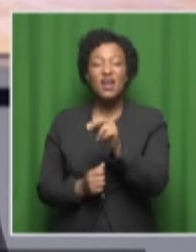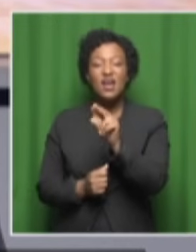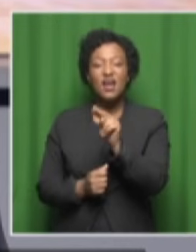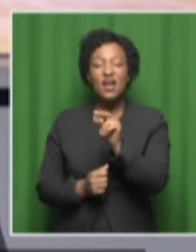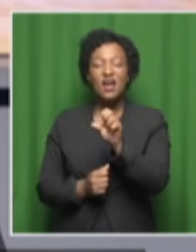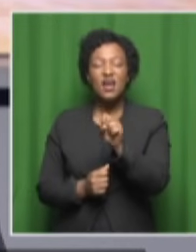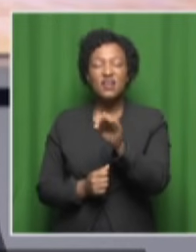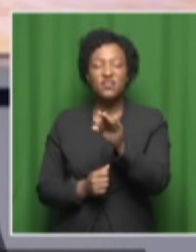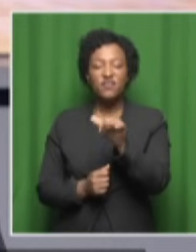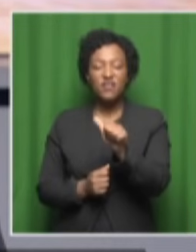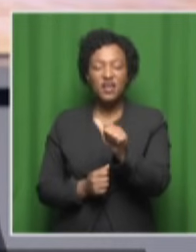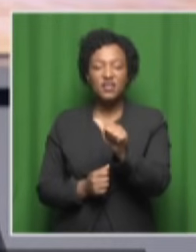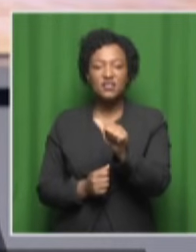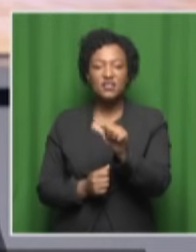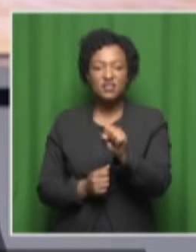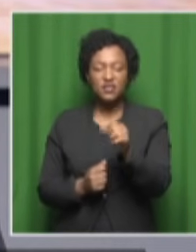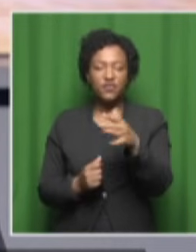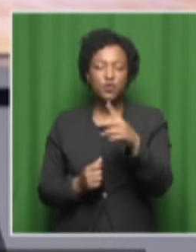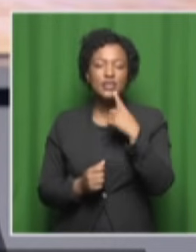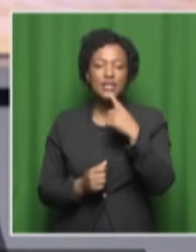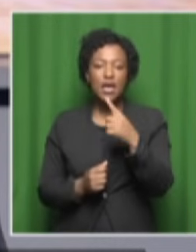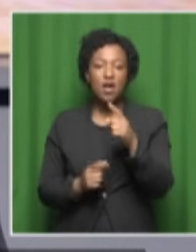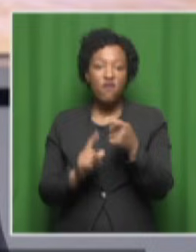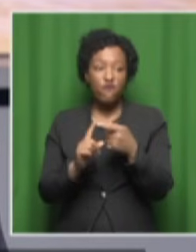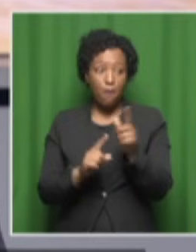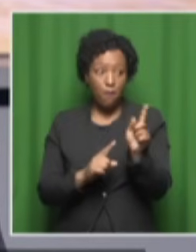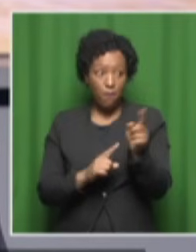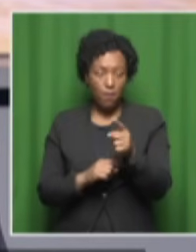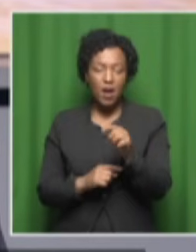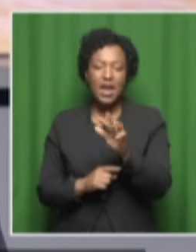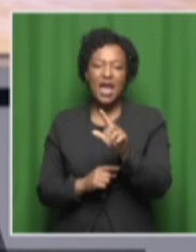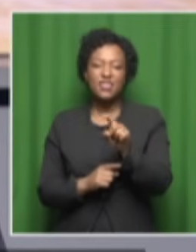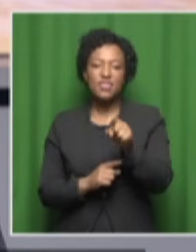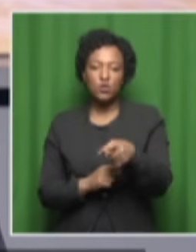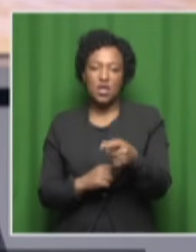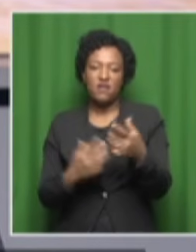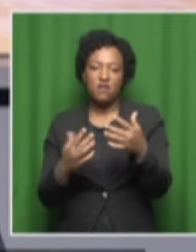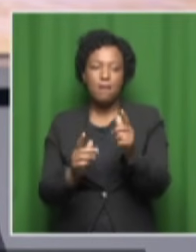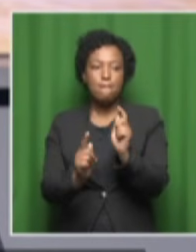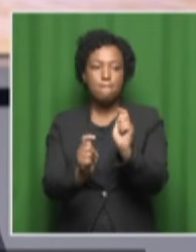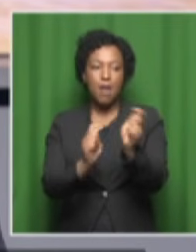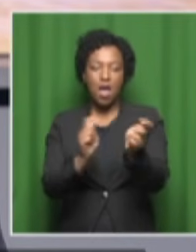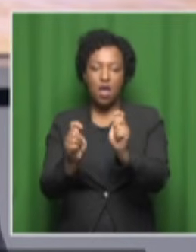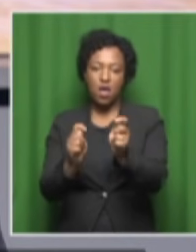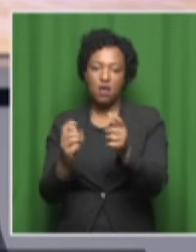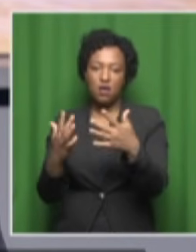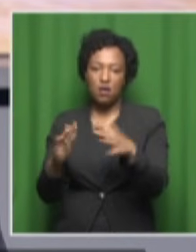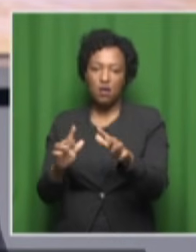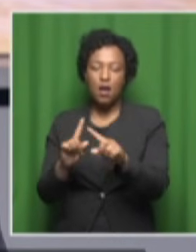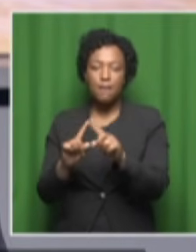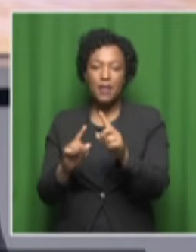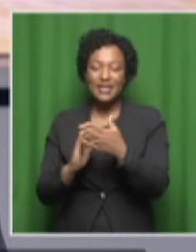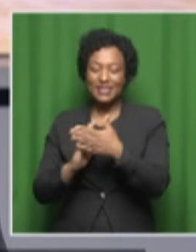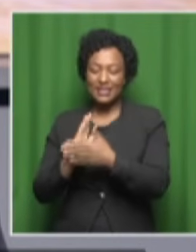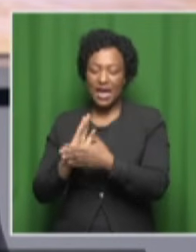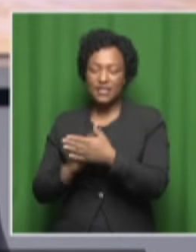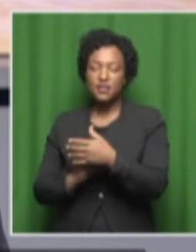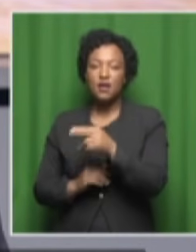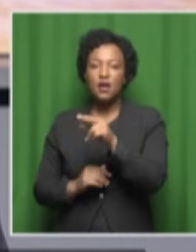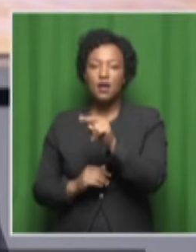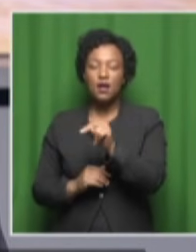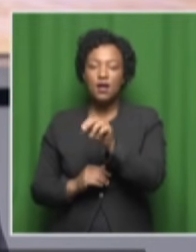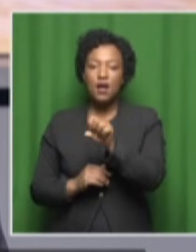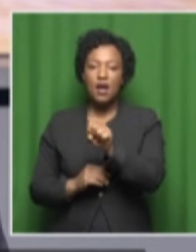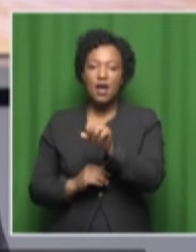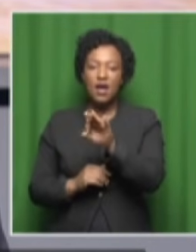outstanding, 9,000 of those have already been paid. And the big issue here has not been capacity on the side of the NSFAS. It has been,